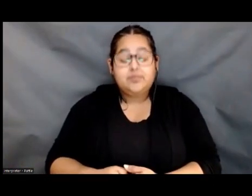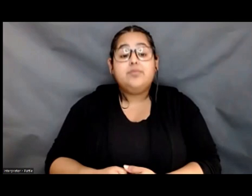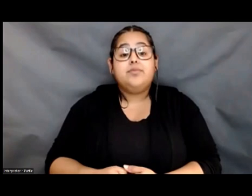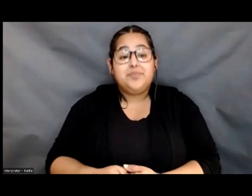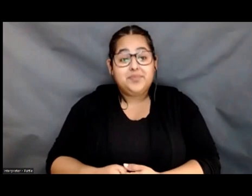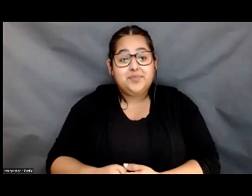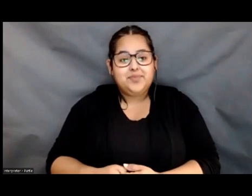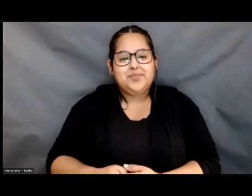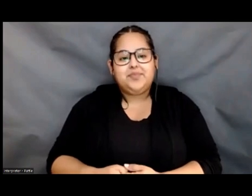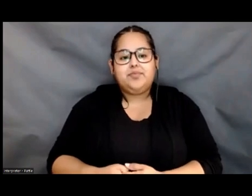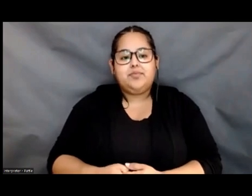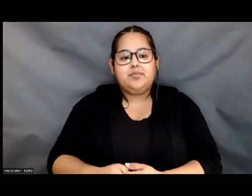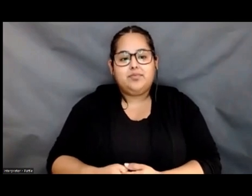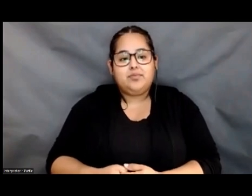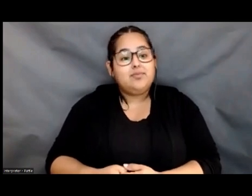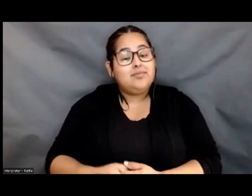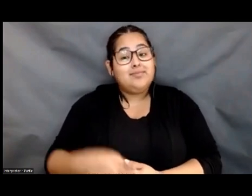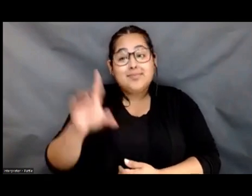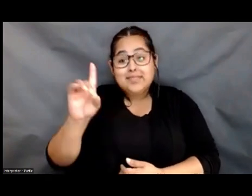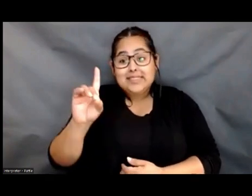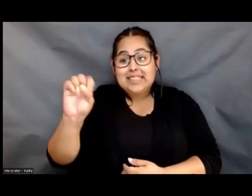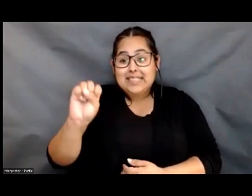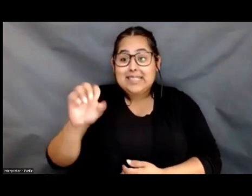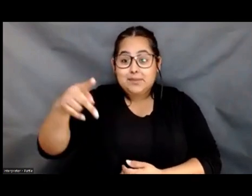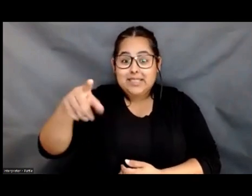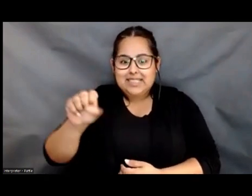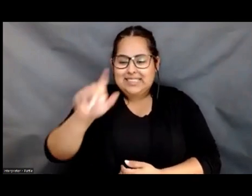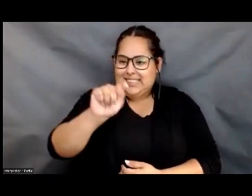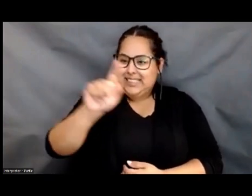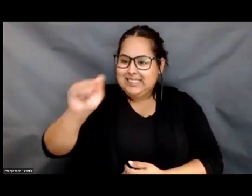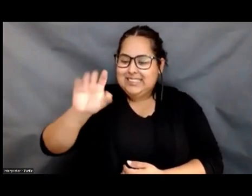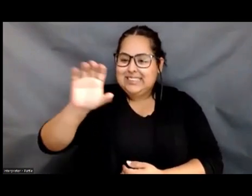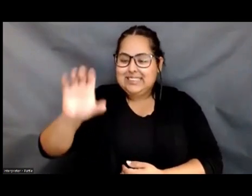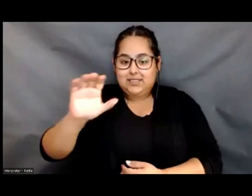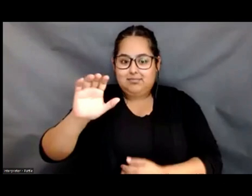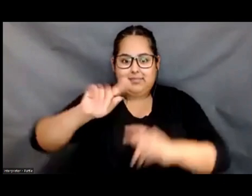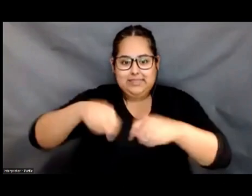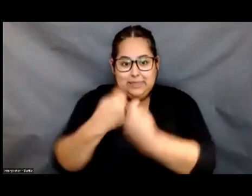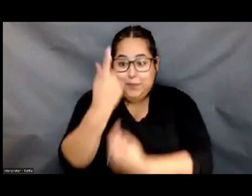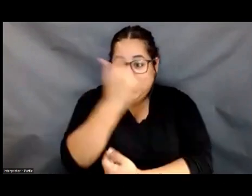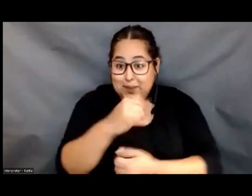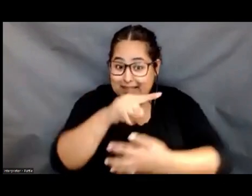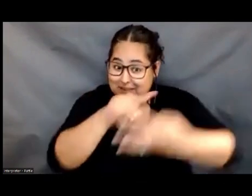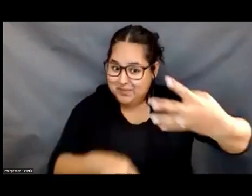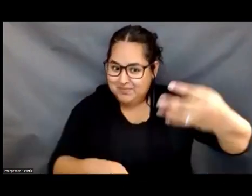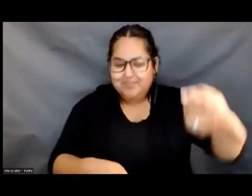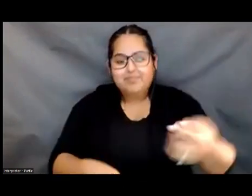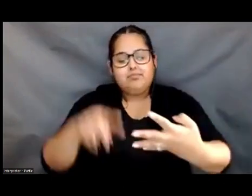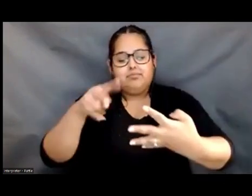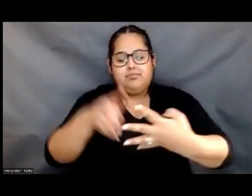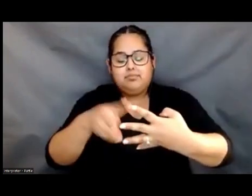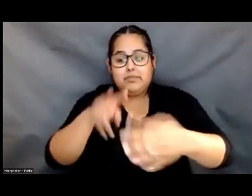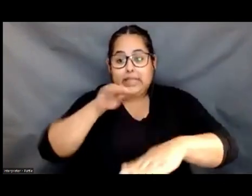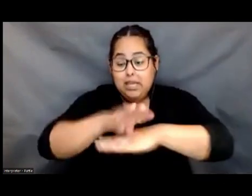So this is what the DSPS TTC team is made up of. So we have our two counselors,